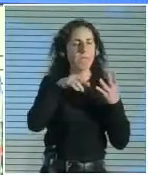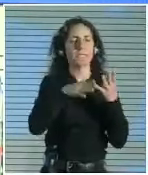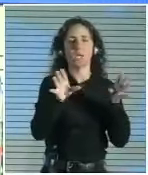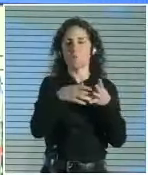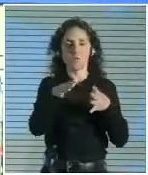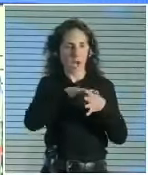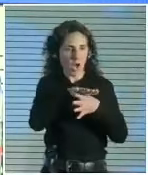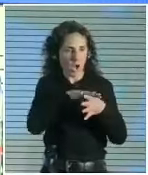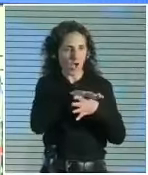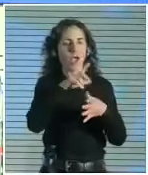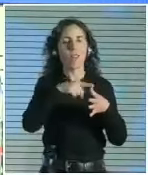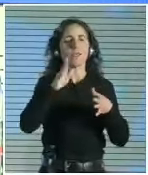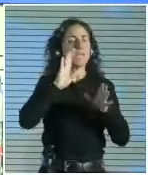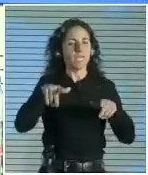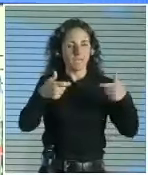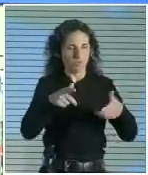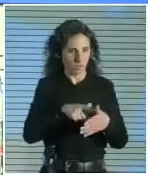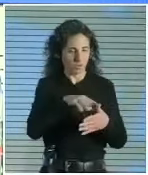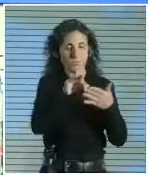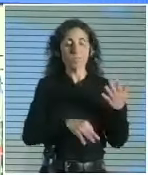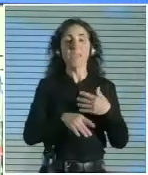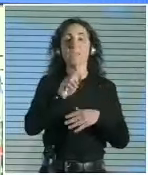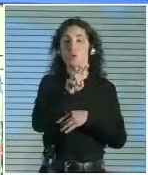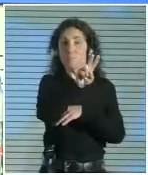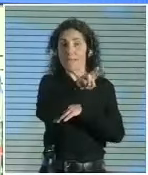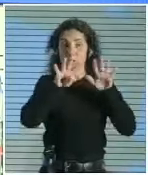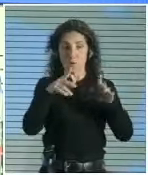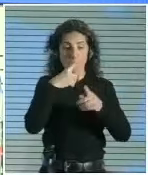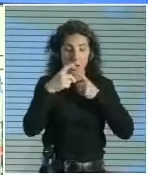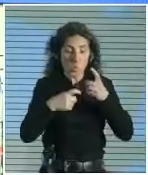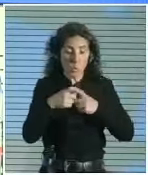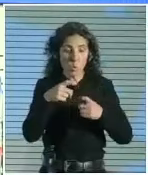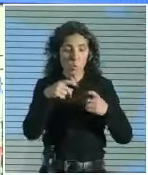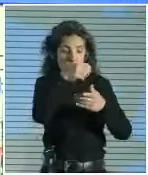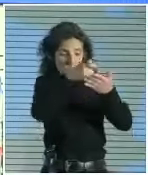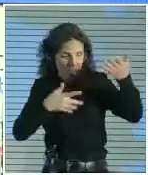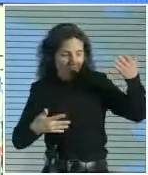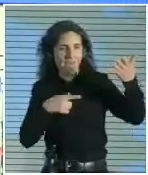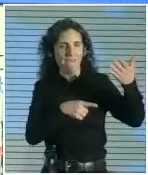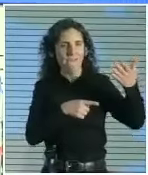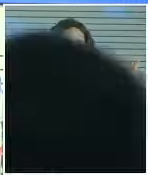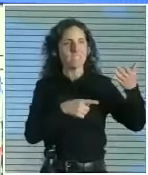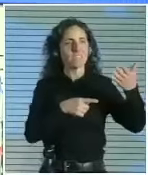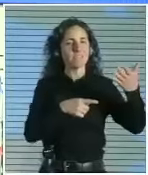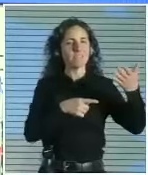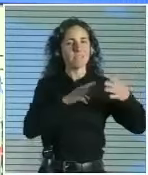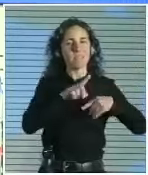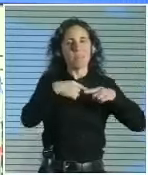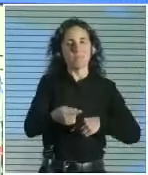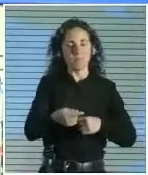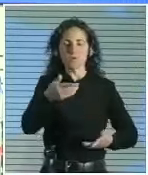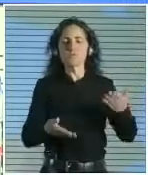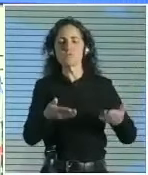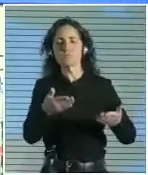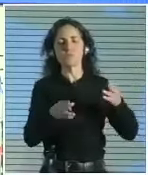based on these 29 questions, which follow a life cycle assessment, really focusing on high impact,